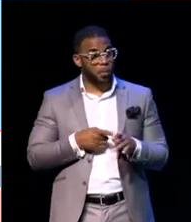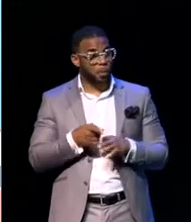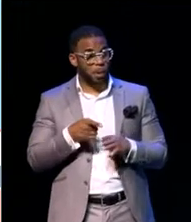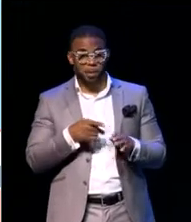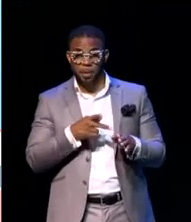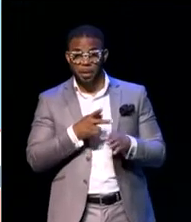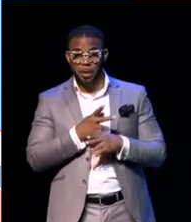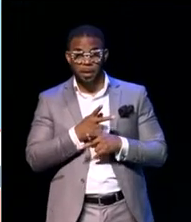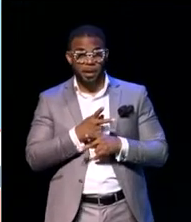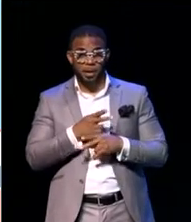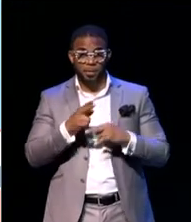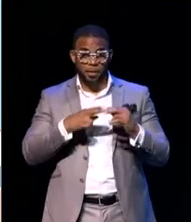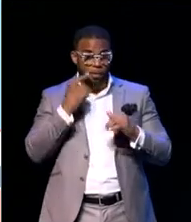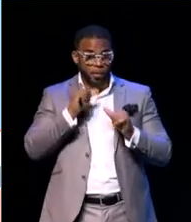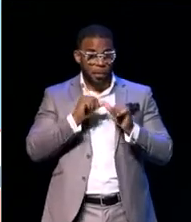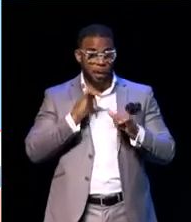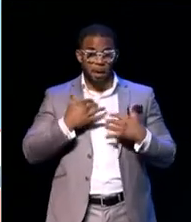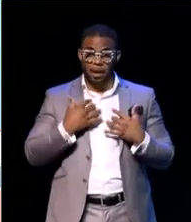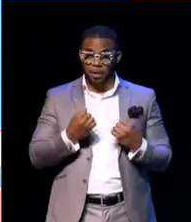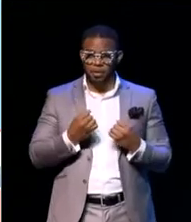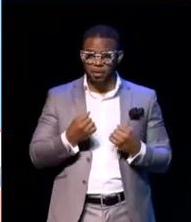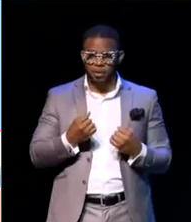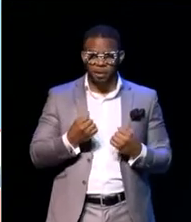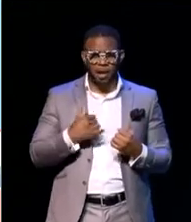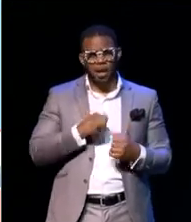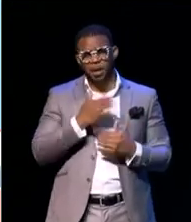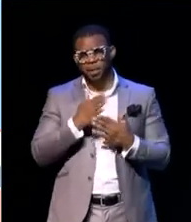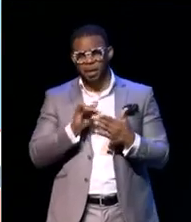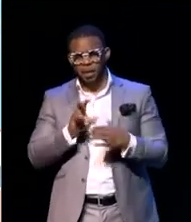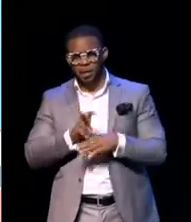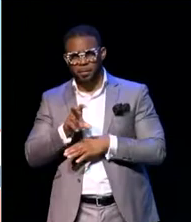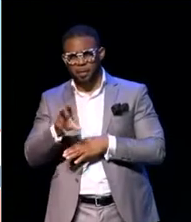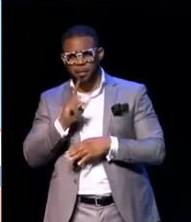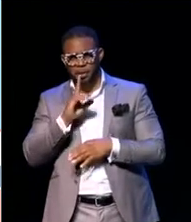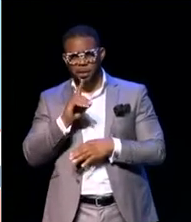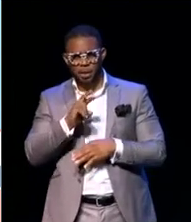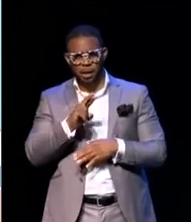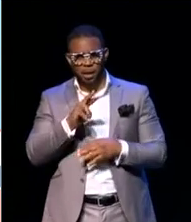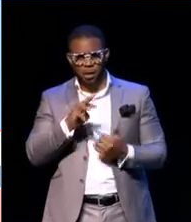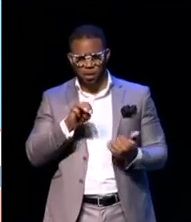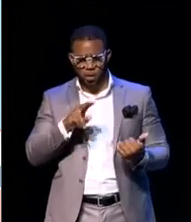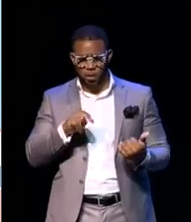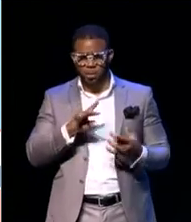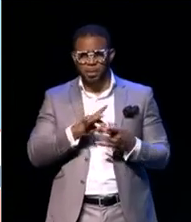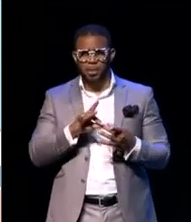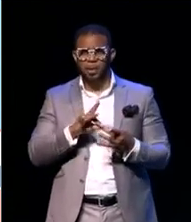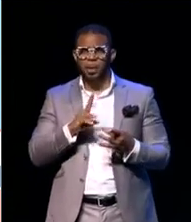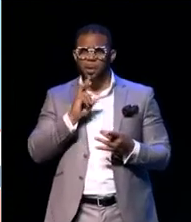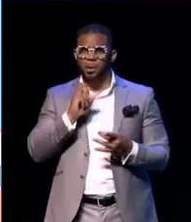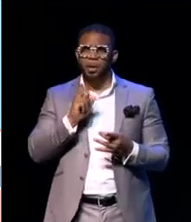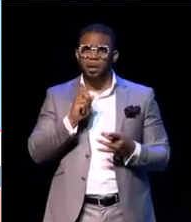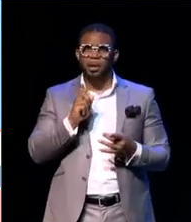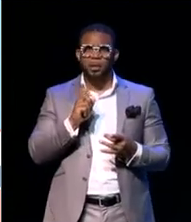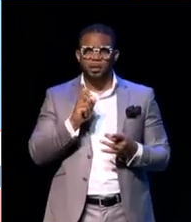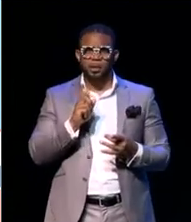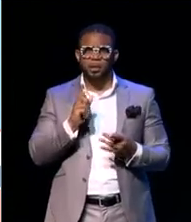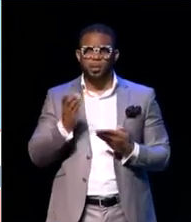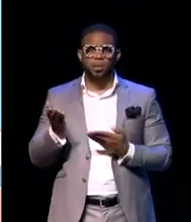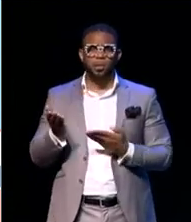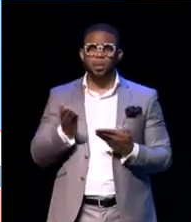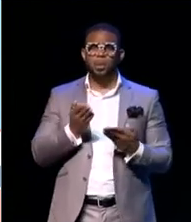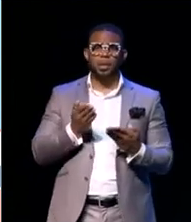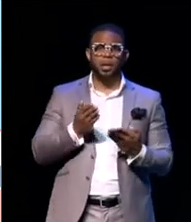care facilities in terms of maintaining our health. Another part of that investment, as Dr. Newman has mentioned, was bringing a